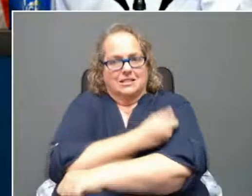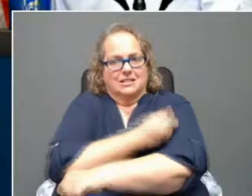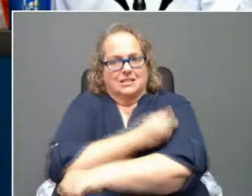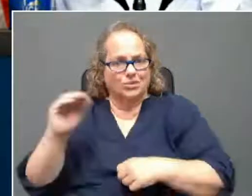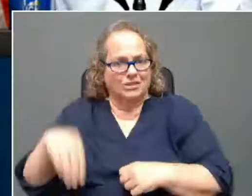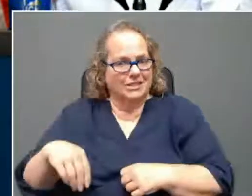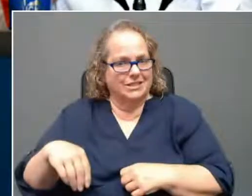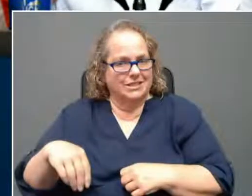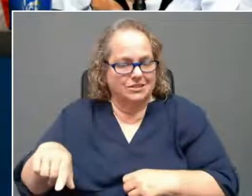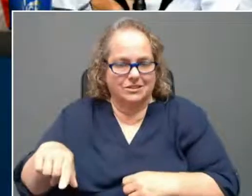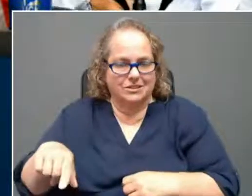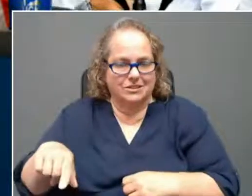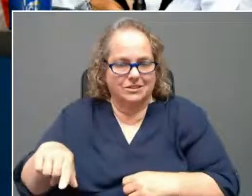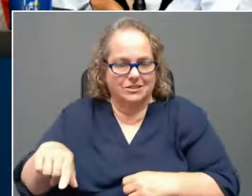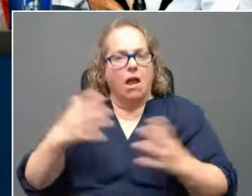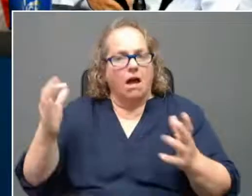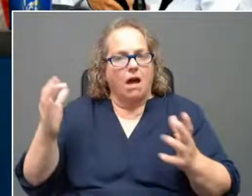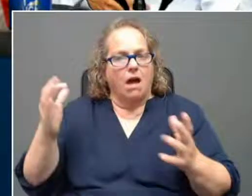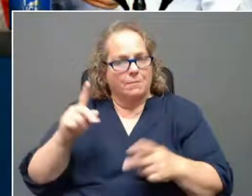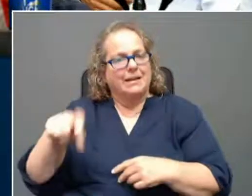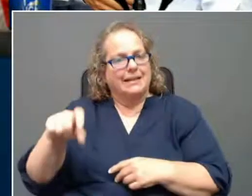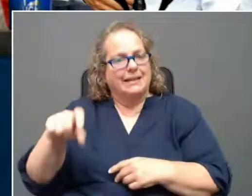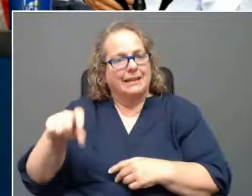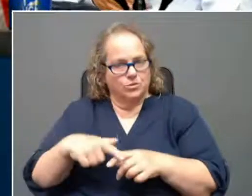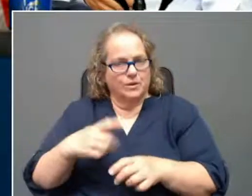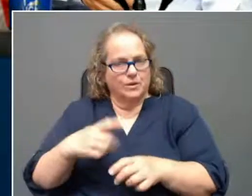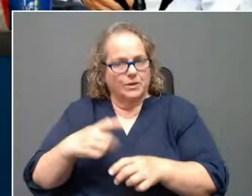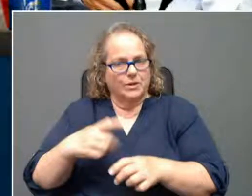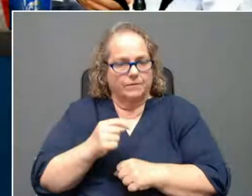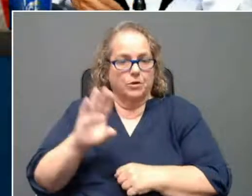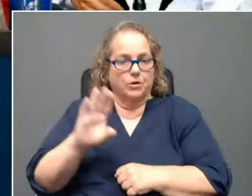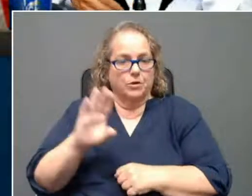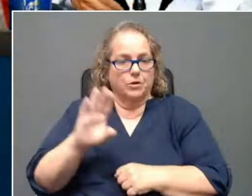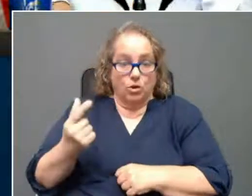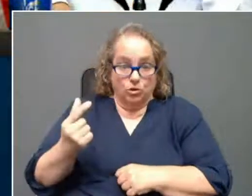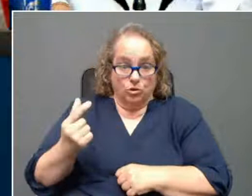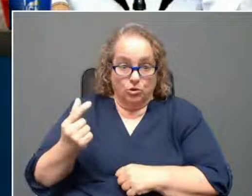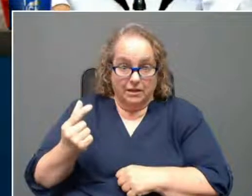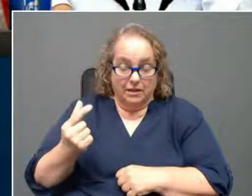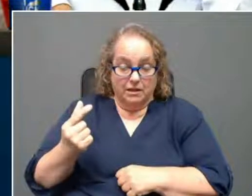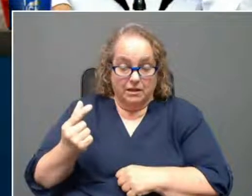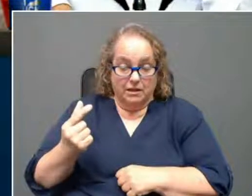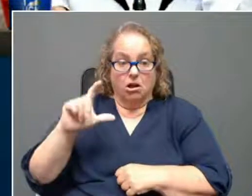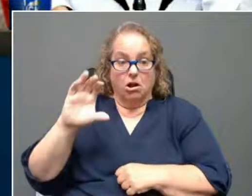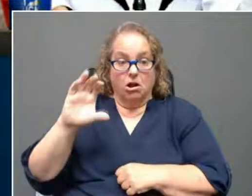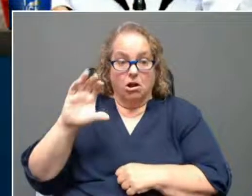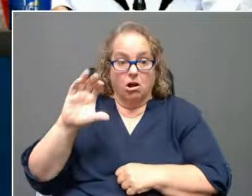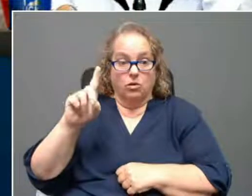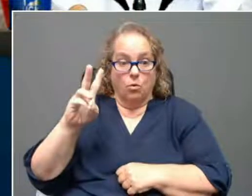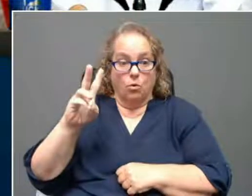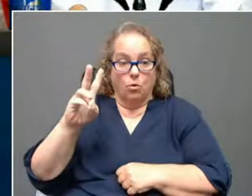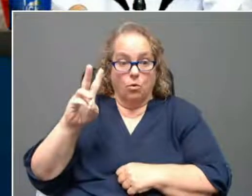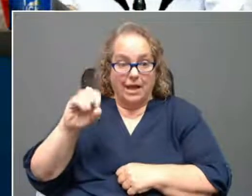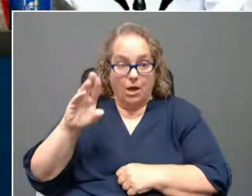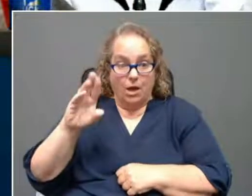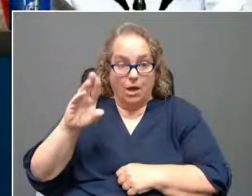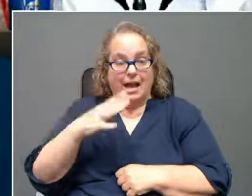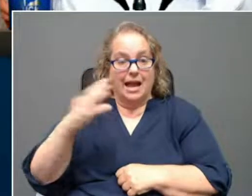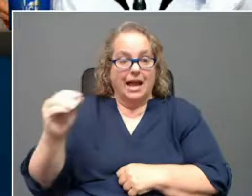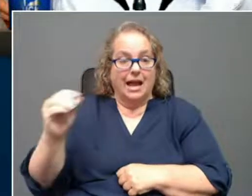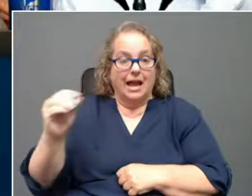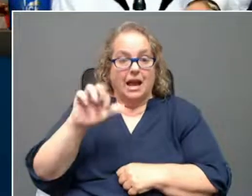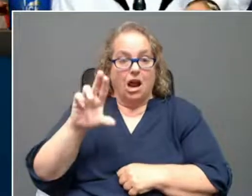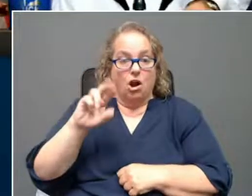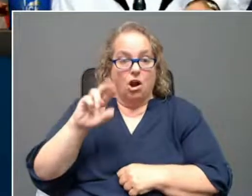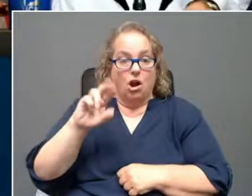there's a lot there ready to be given out. Bowling Green, Caldwell County, and Carroll County here, all ready